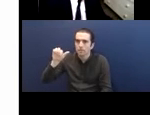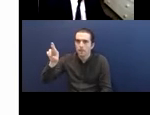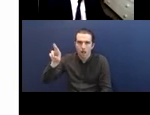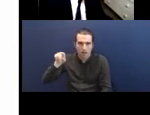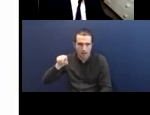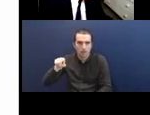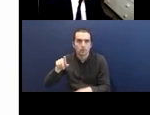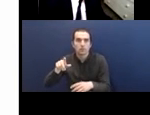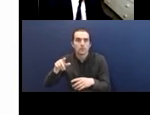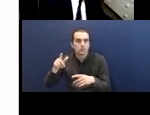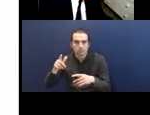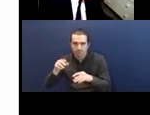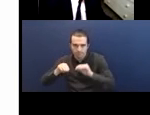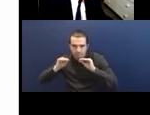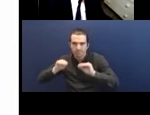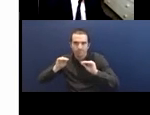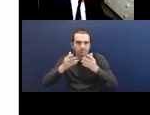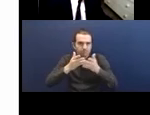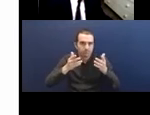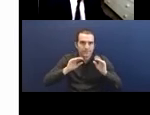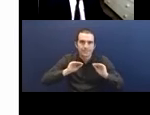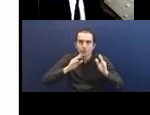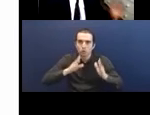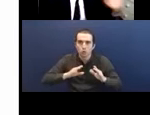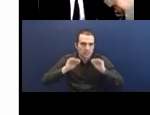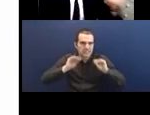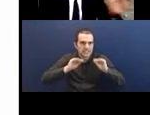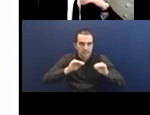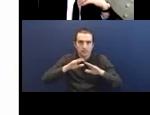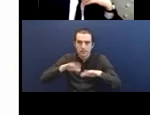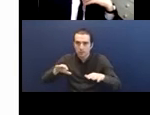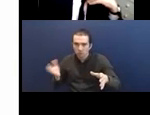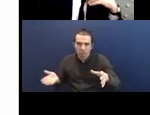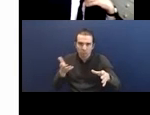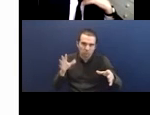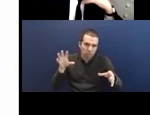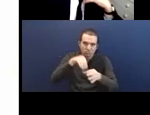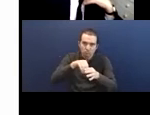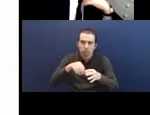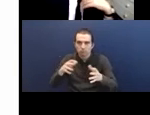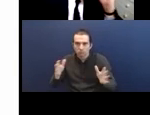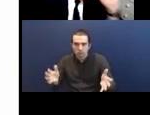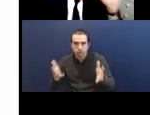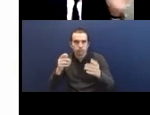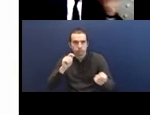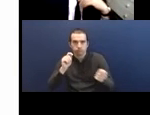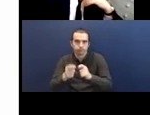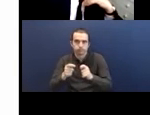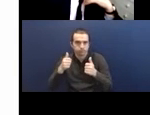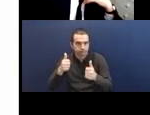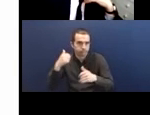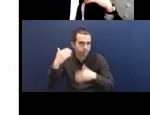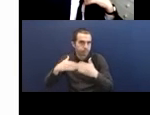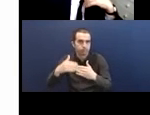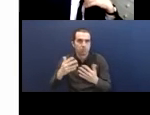who've supported that. And I think that's very important to see that. Second thing is capacity building, and this can never be enough of